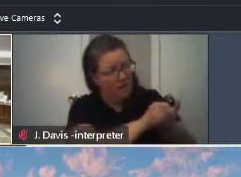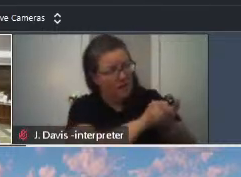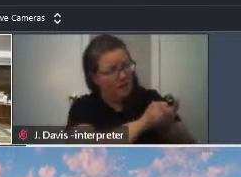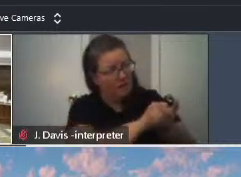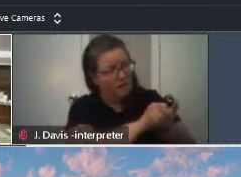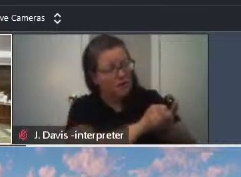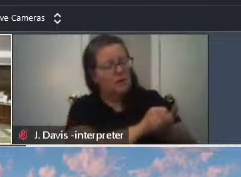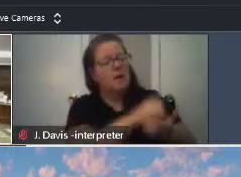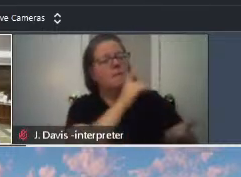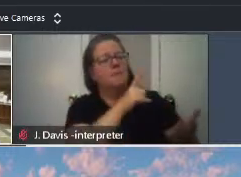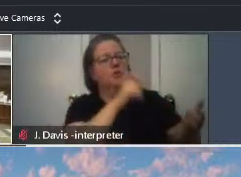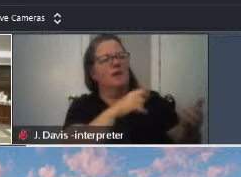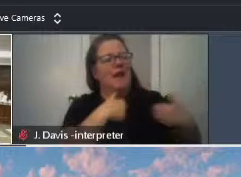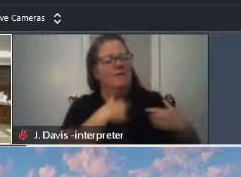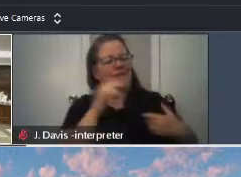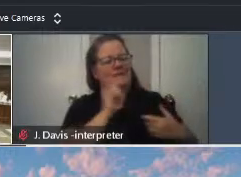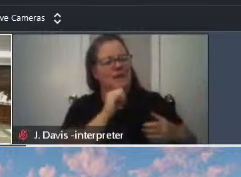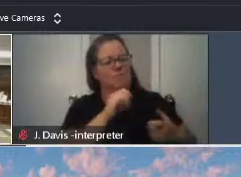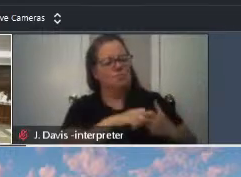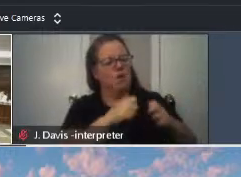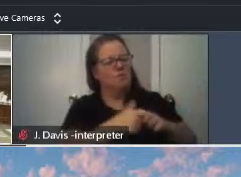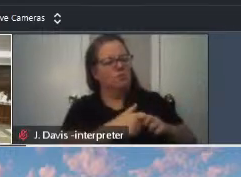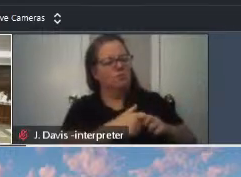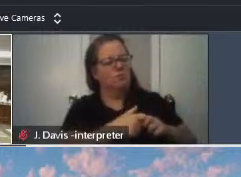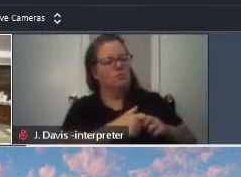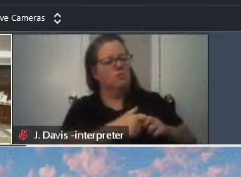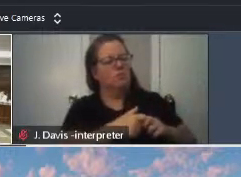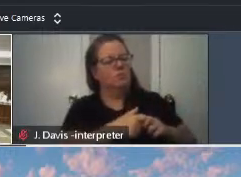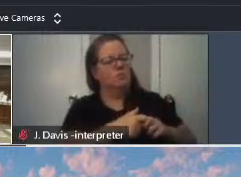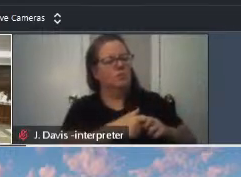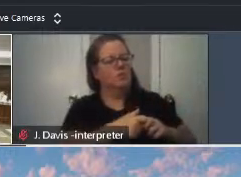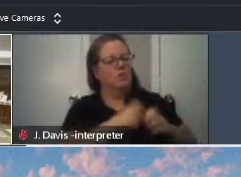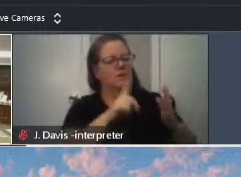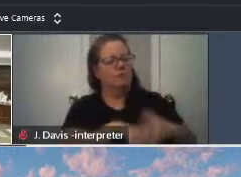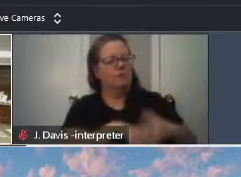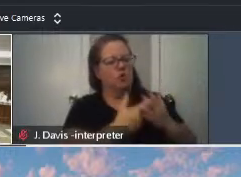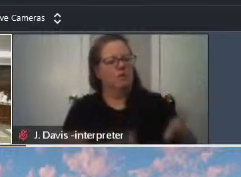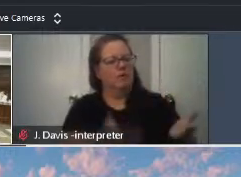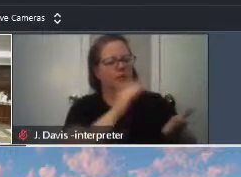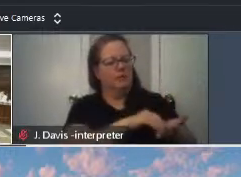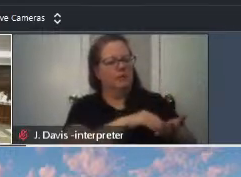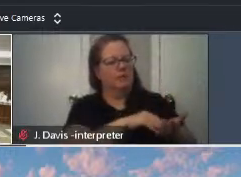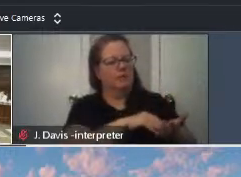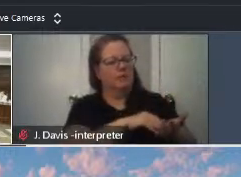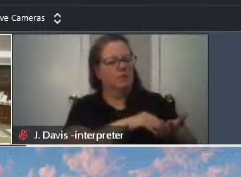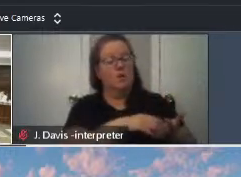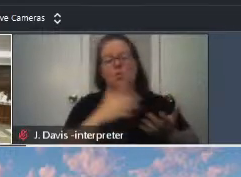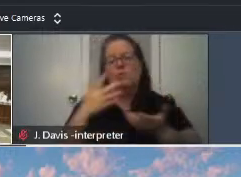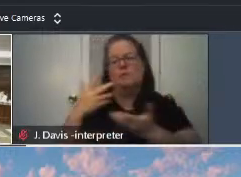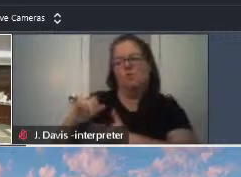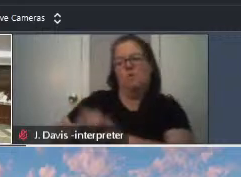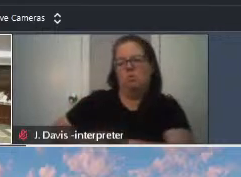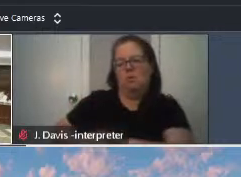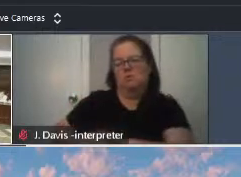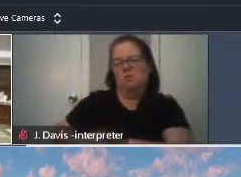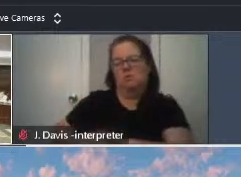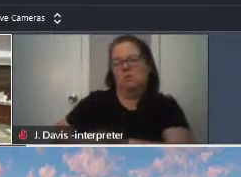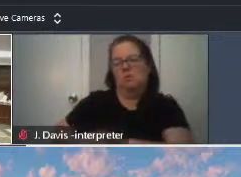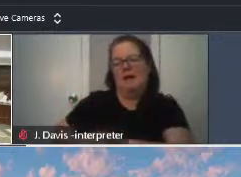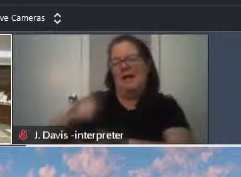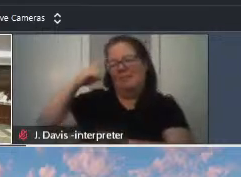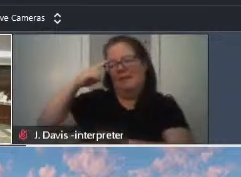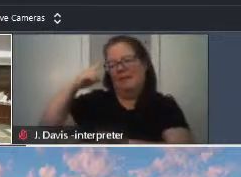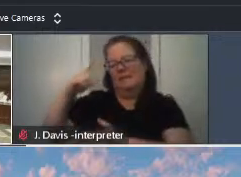gonna have the same situation when they are torn down, and we're starting all over again. Well, we don't want that. I believe the developer